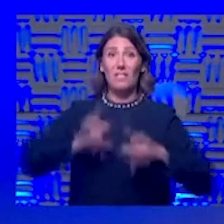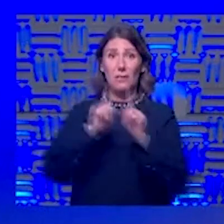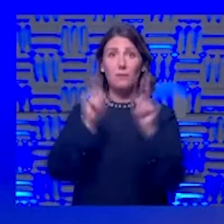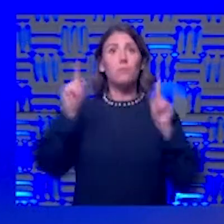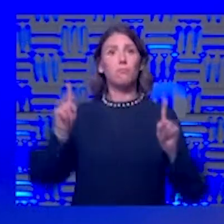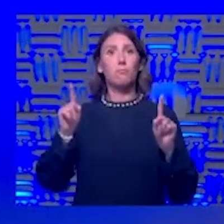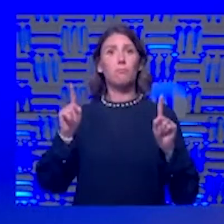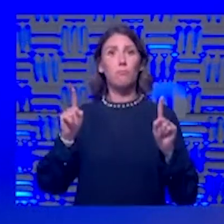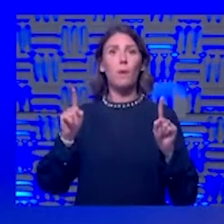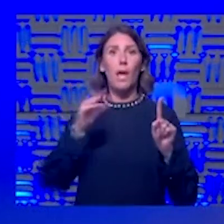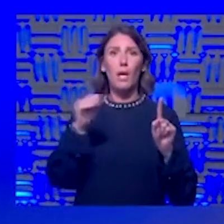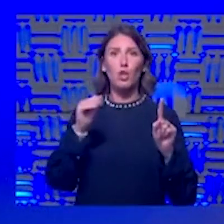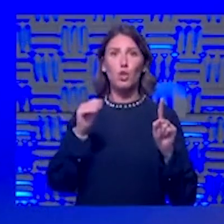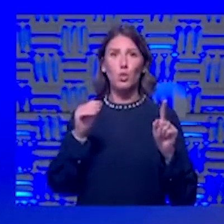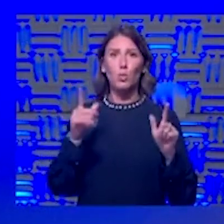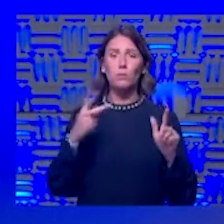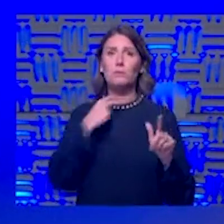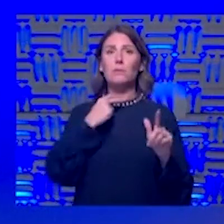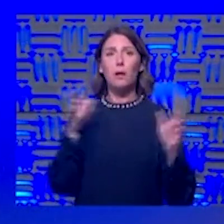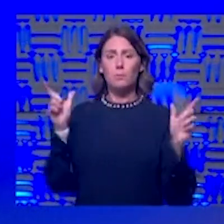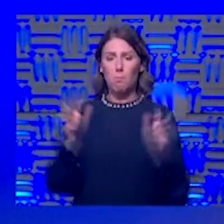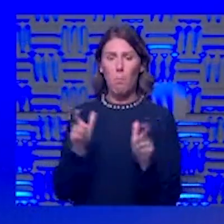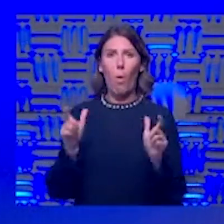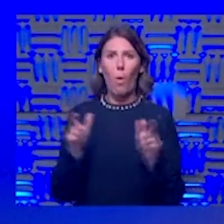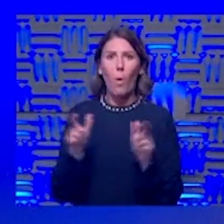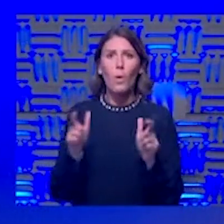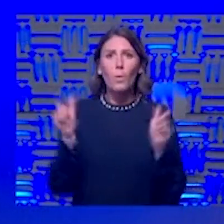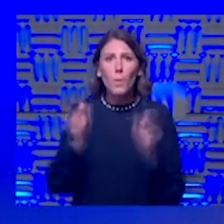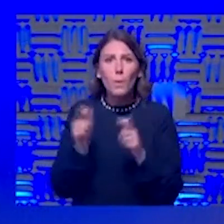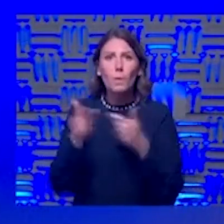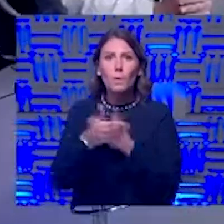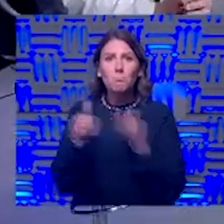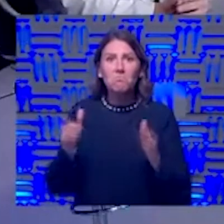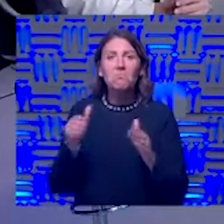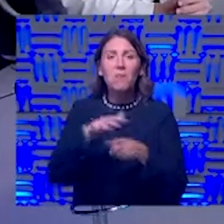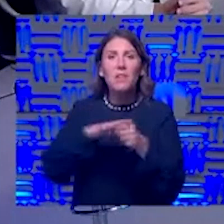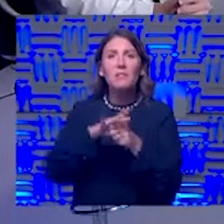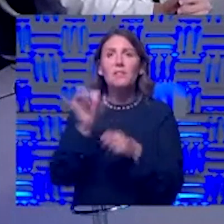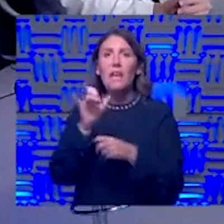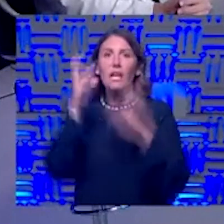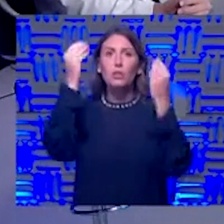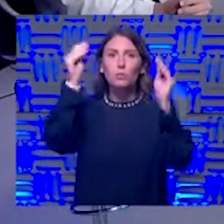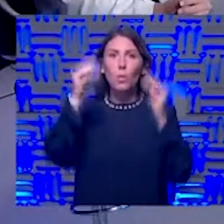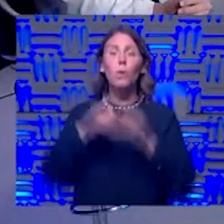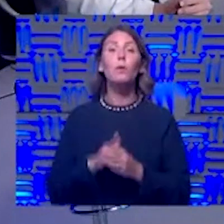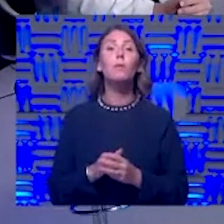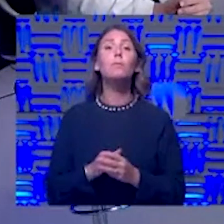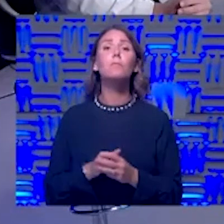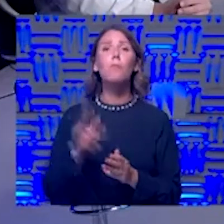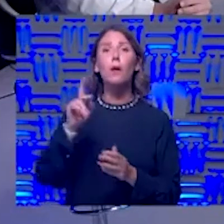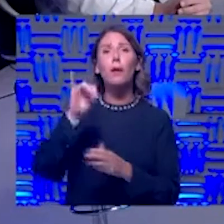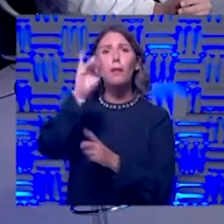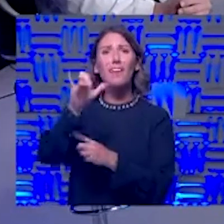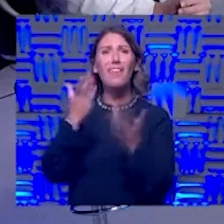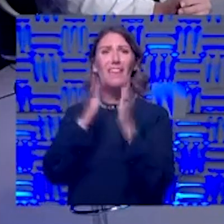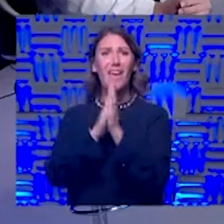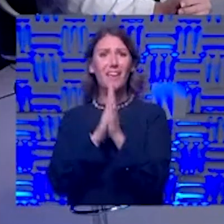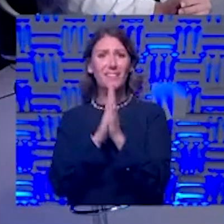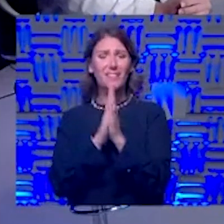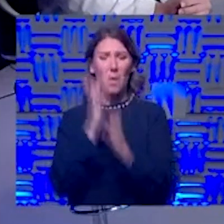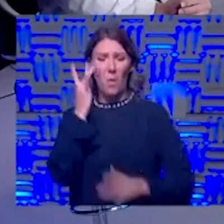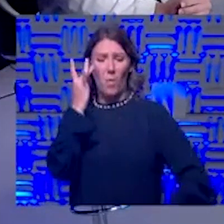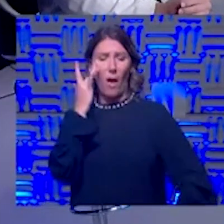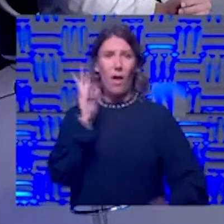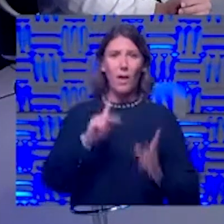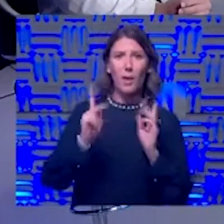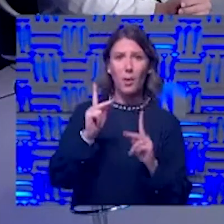you're confined in small spaces like stores or anything like that. Kathy asks, why are people getting tested if they